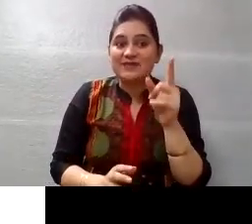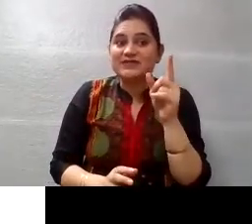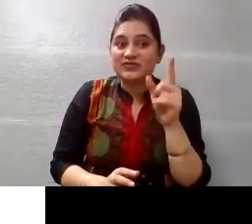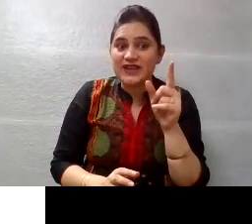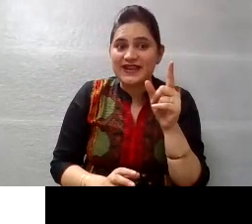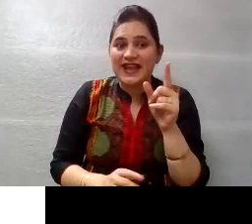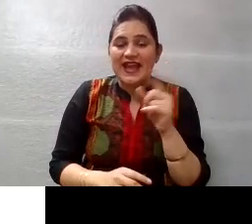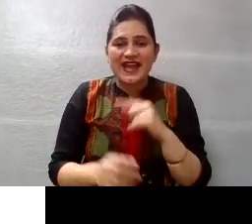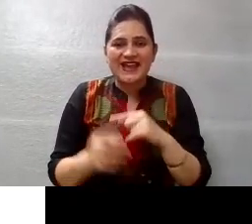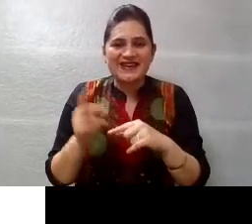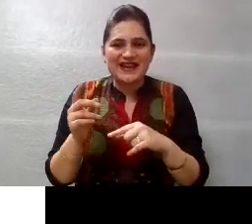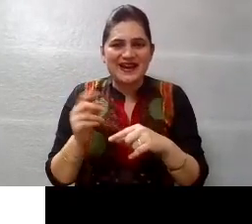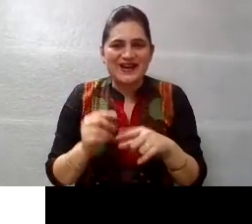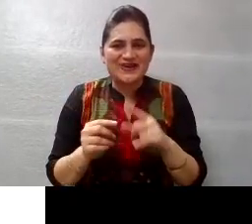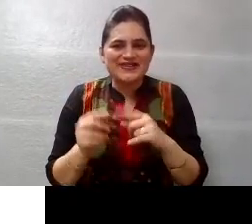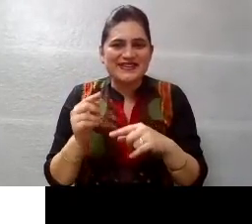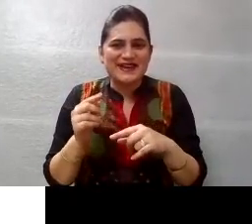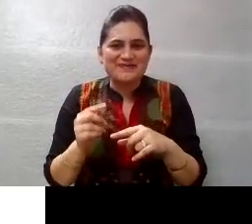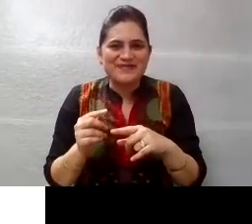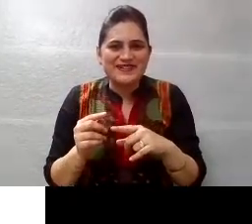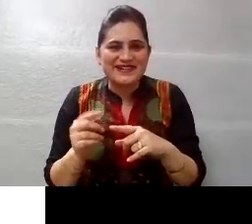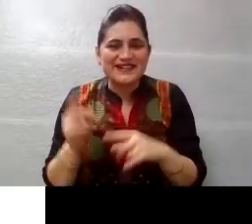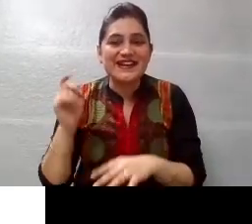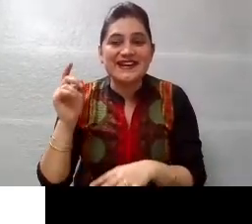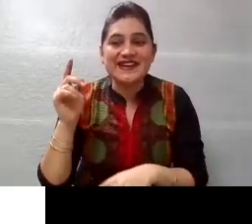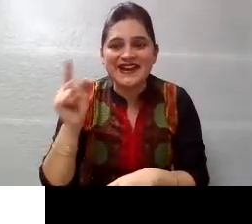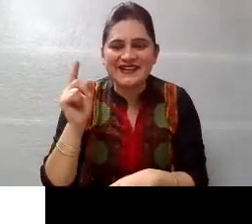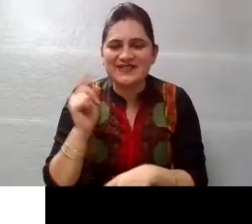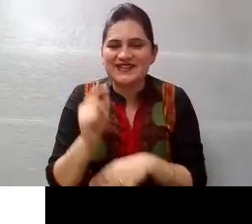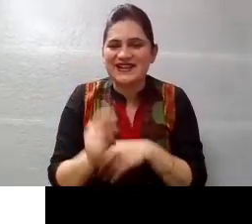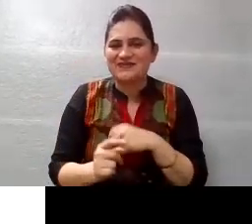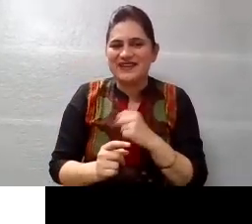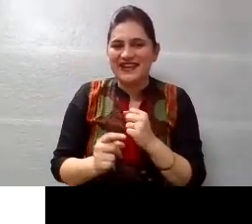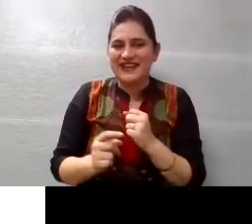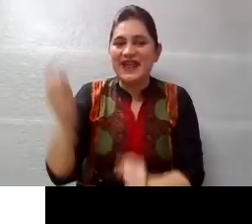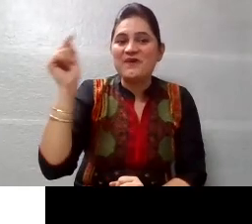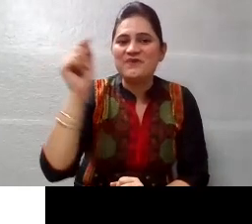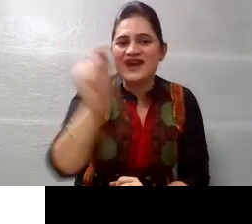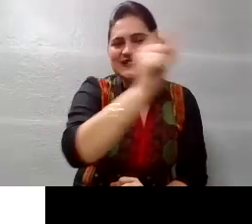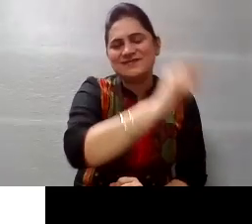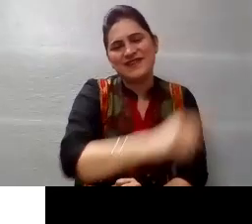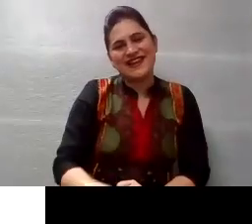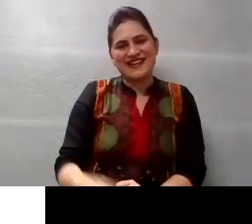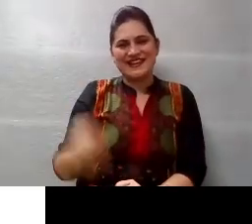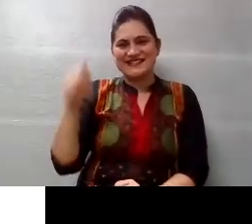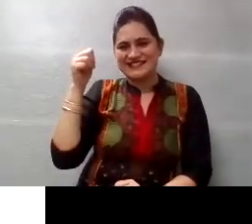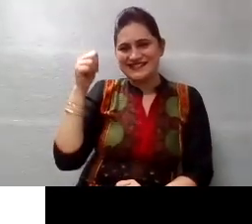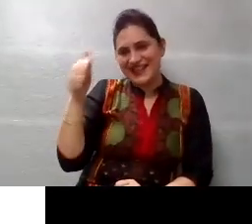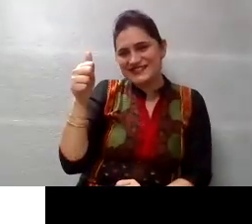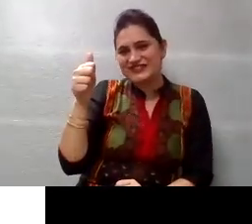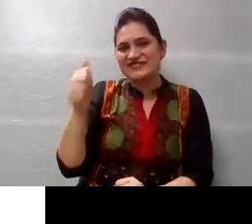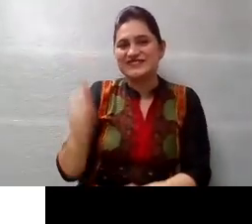Yes, number three. And now the number nine will come in ones place.